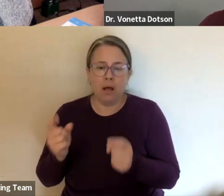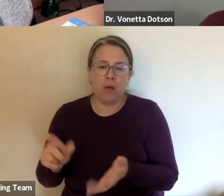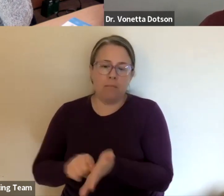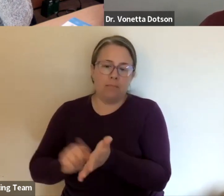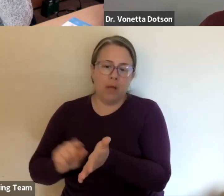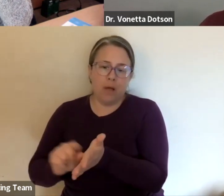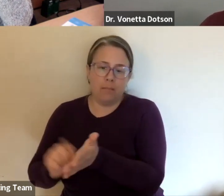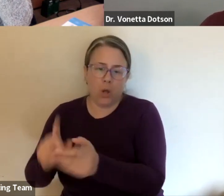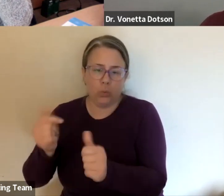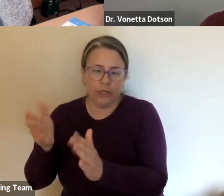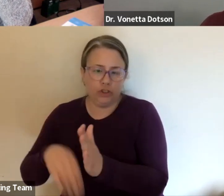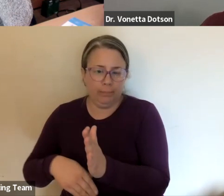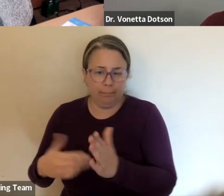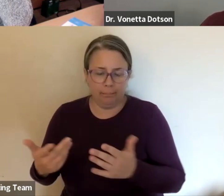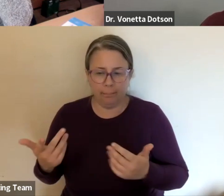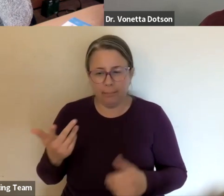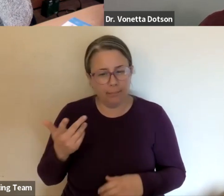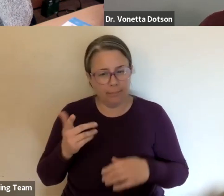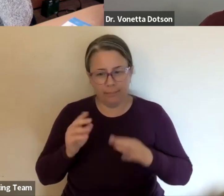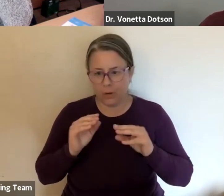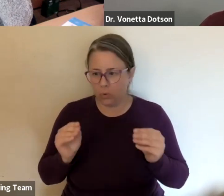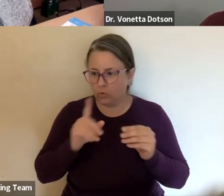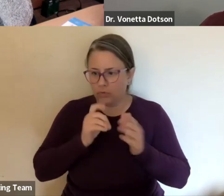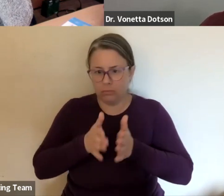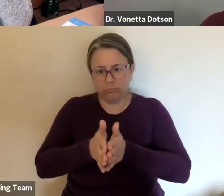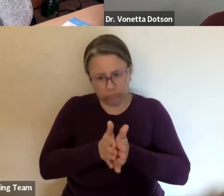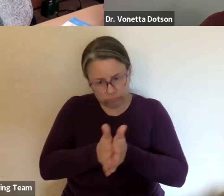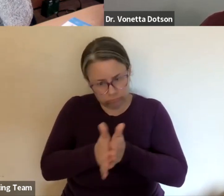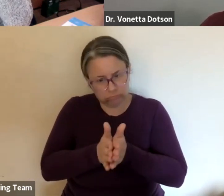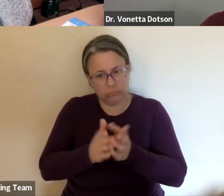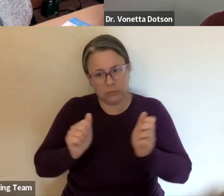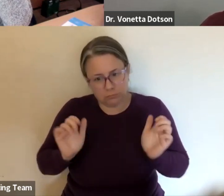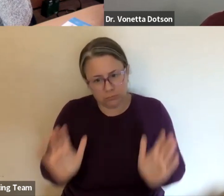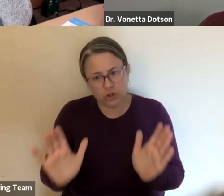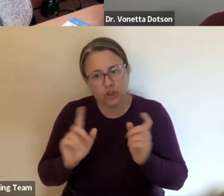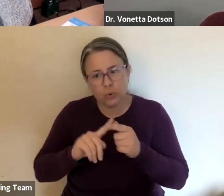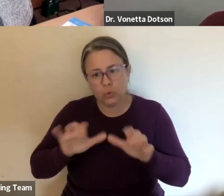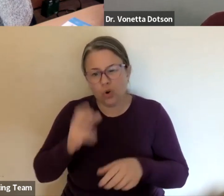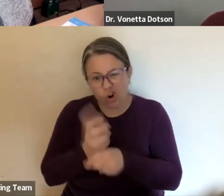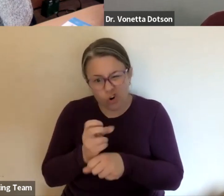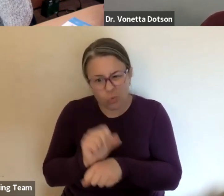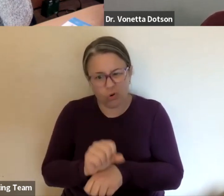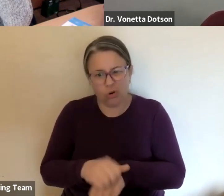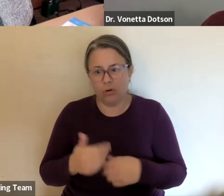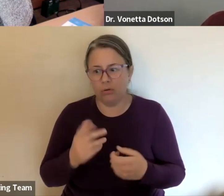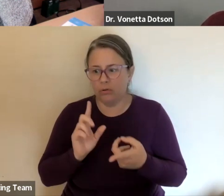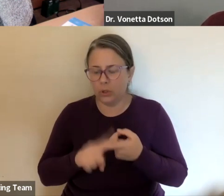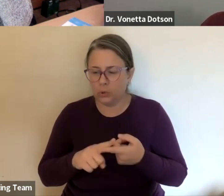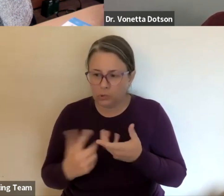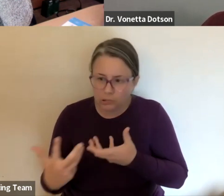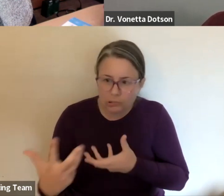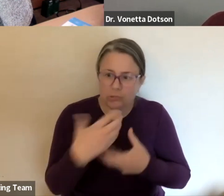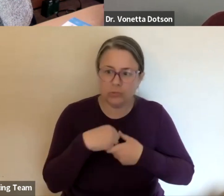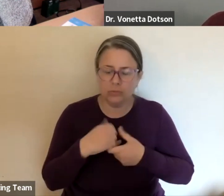hard work that it takes to do inclusive research. So until the people who